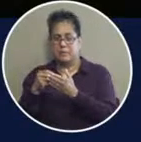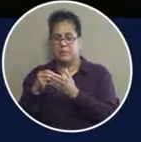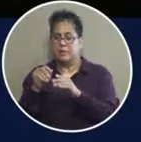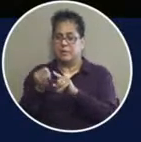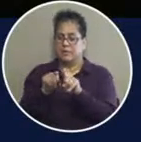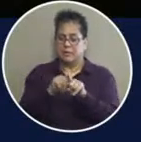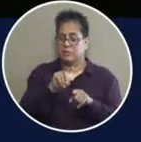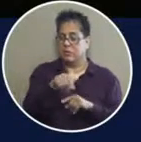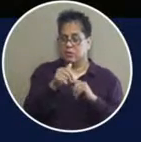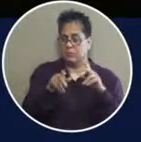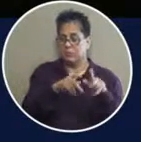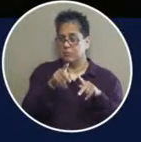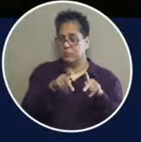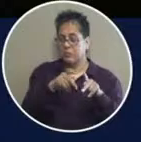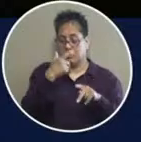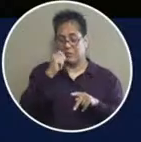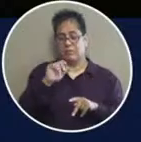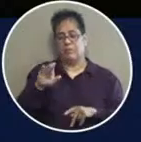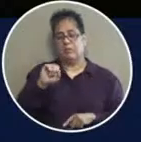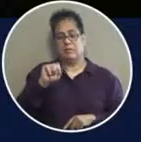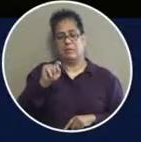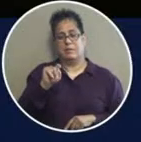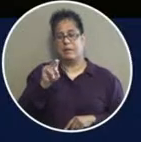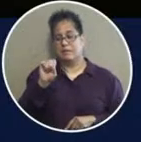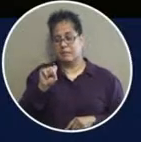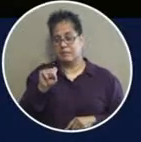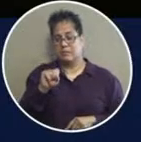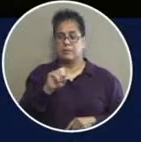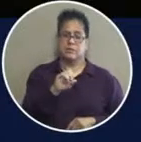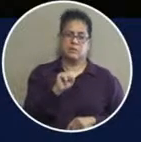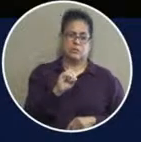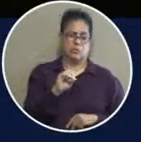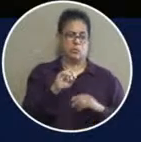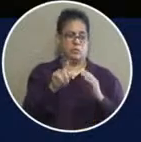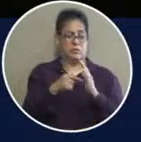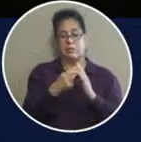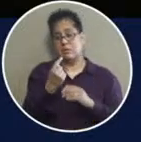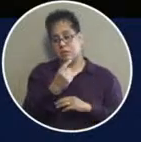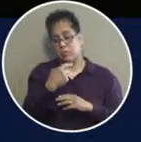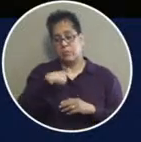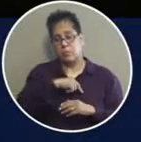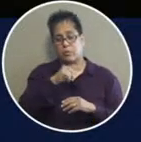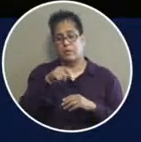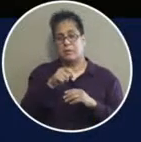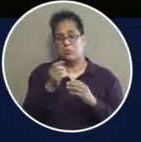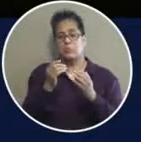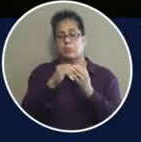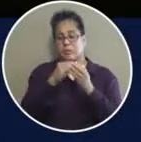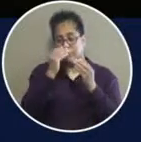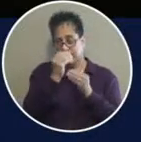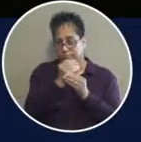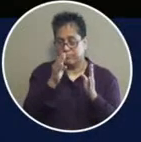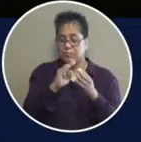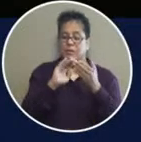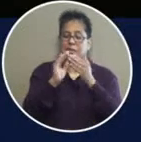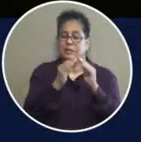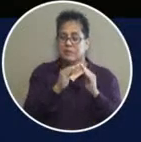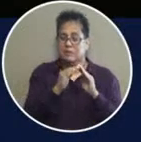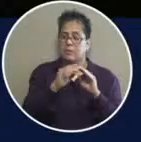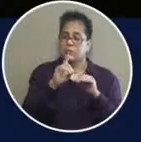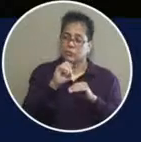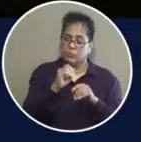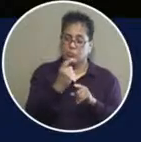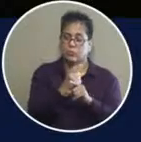as other folks because of their status. So this is something that we want to reiterate for the city to do the right thing,